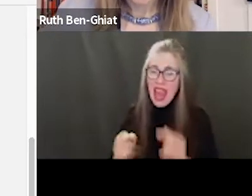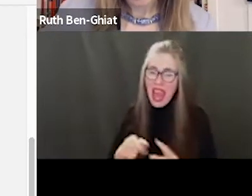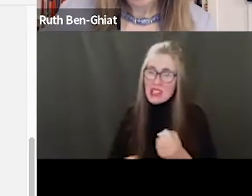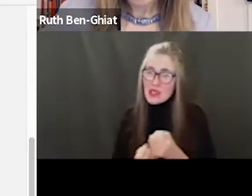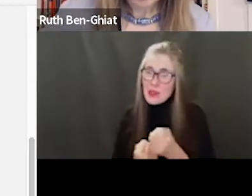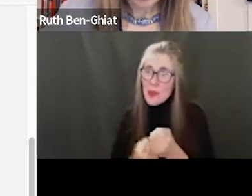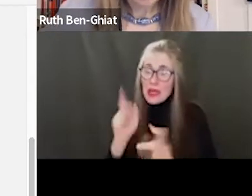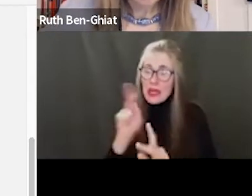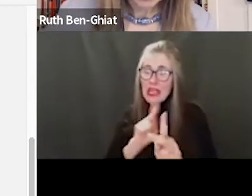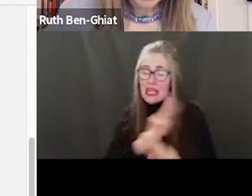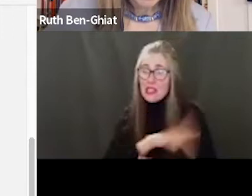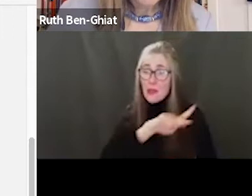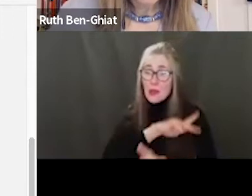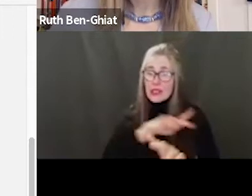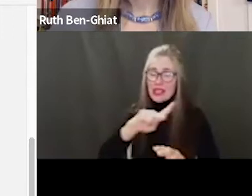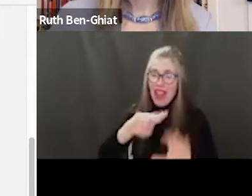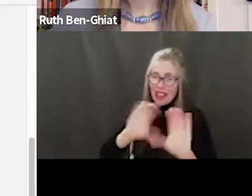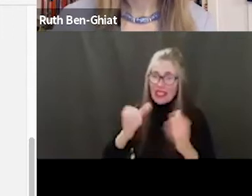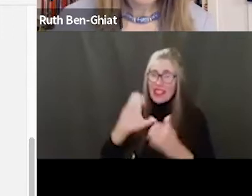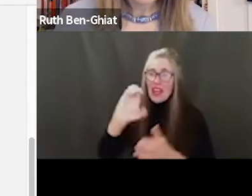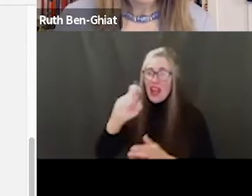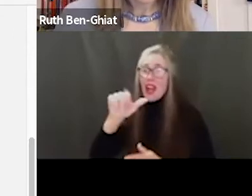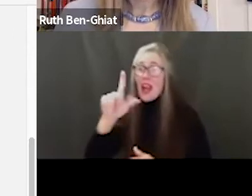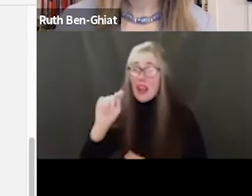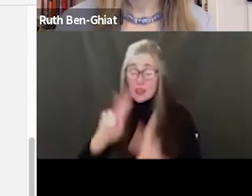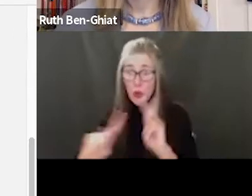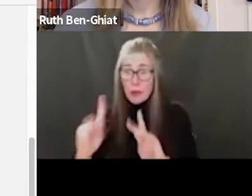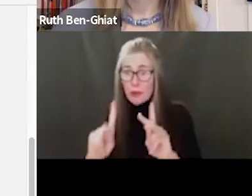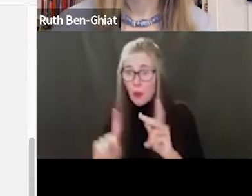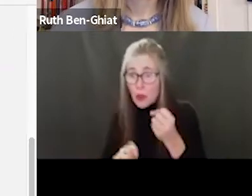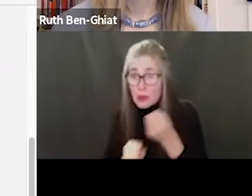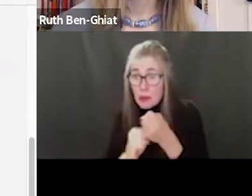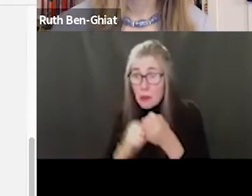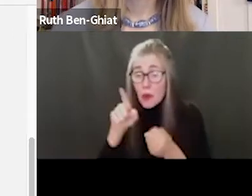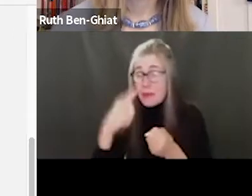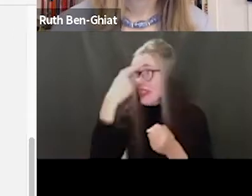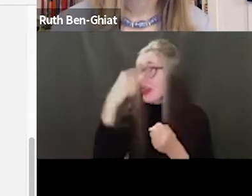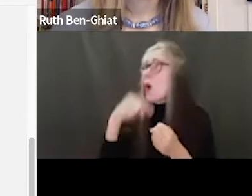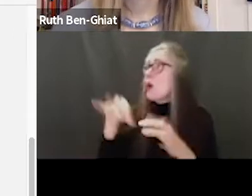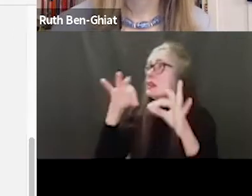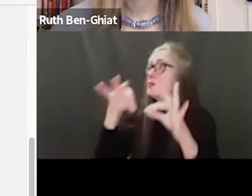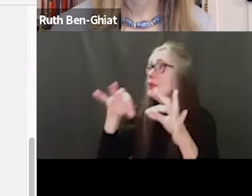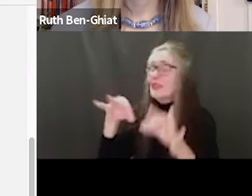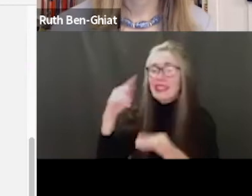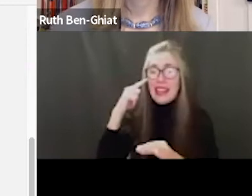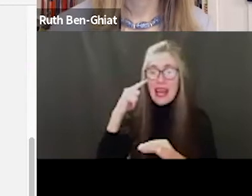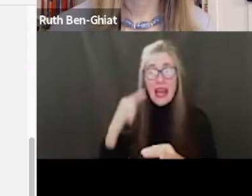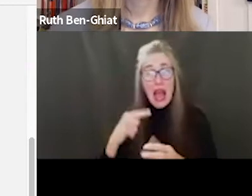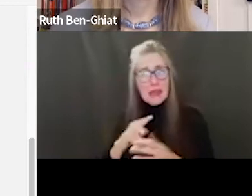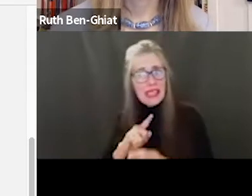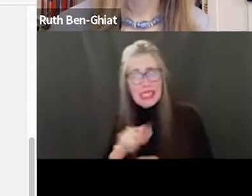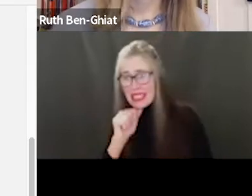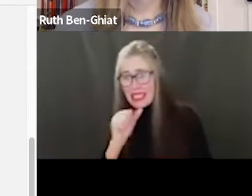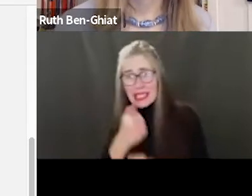keep people loyal to him and seem invincible. And it's quite astonishing, considering he didn't create his own party